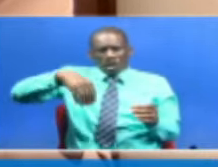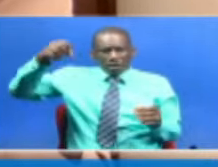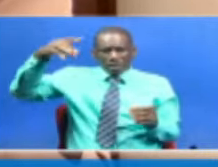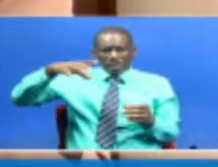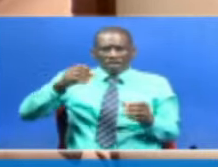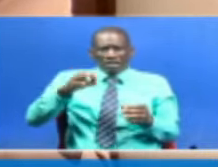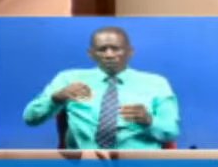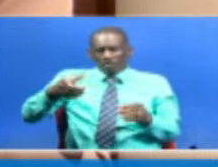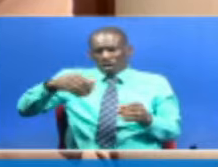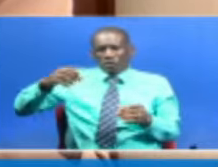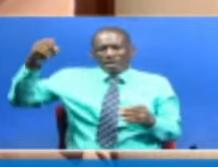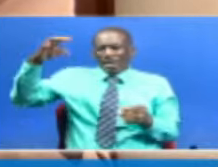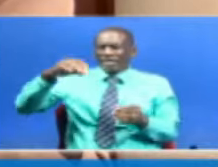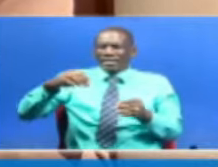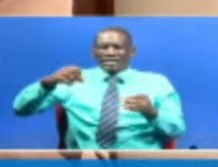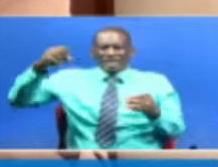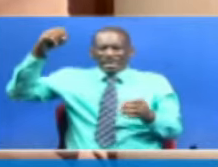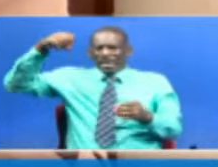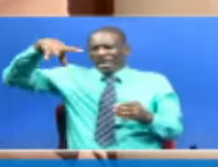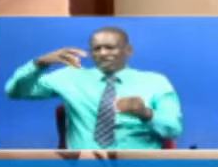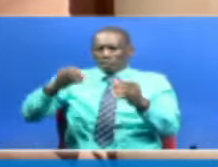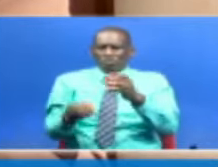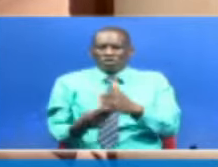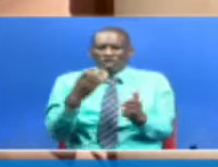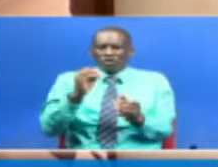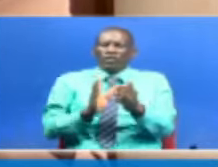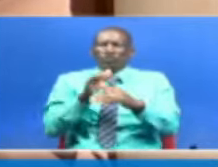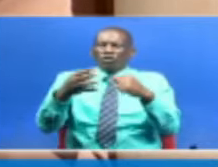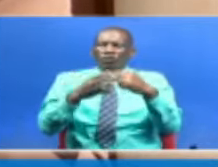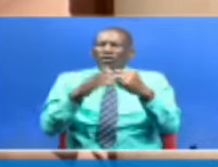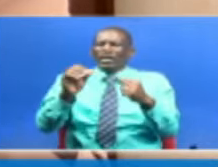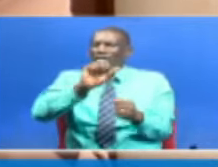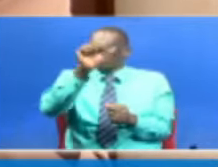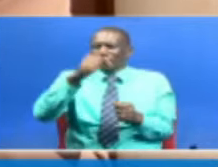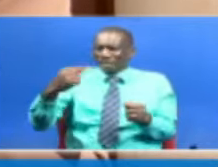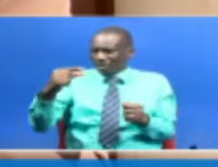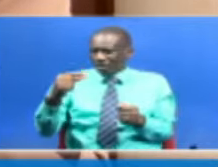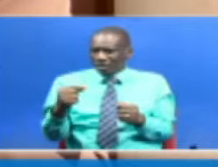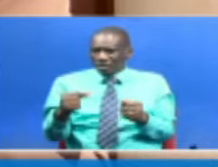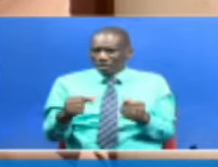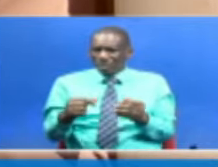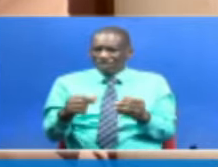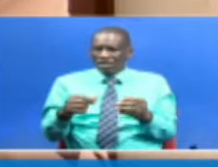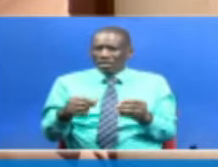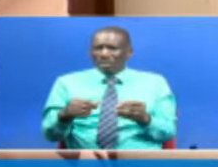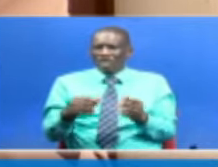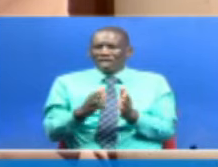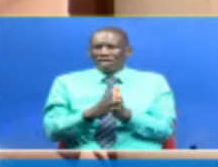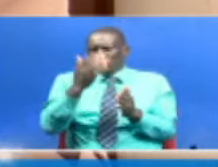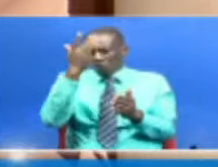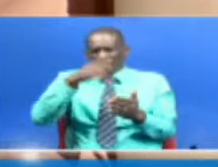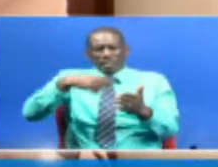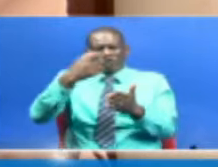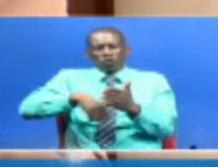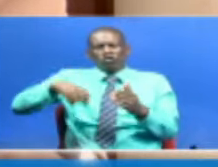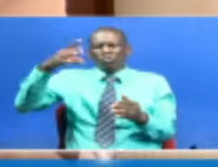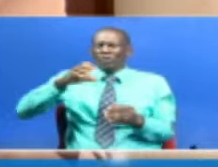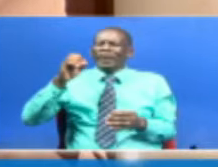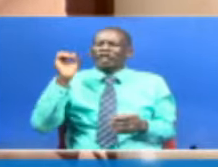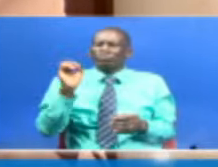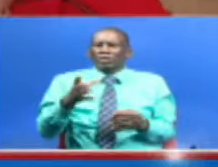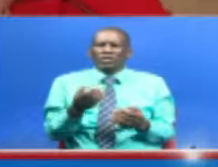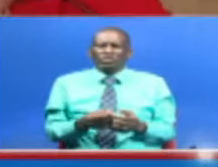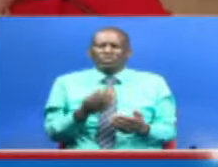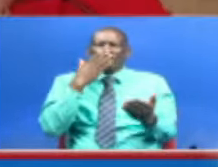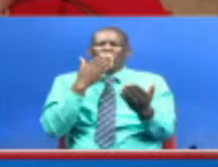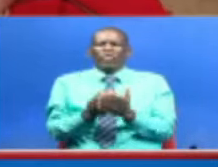grid, the energy production is more than 90% green, why is the cost of power still so high? Thank you so